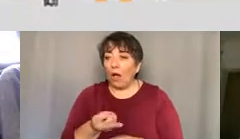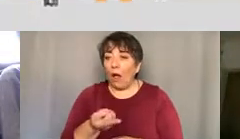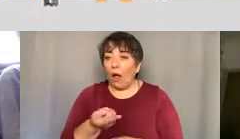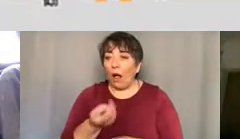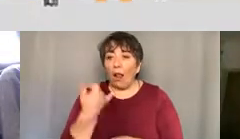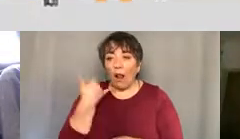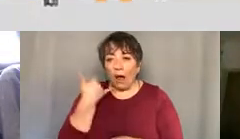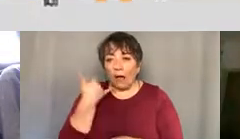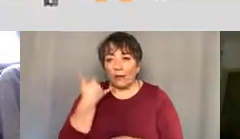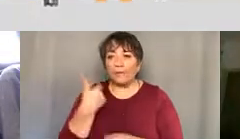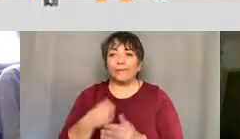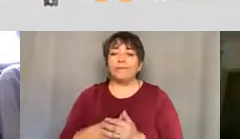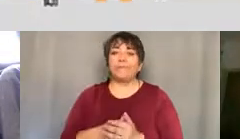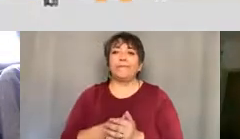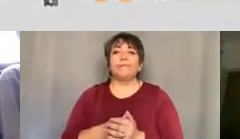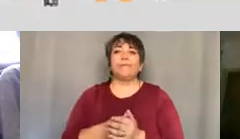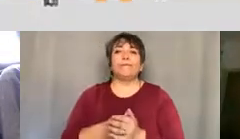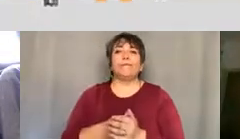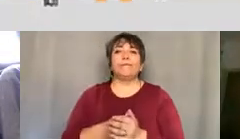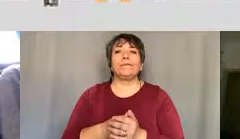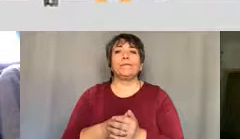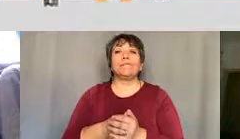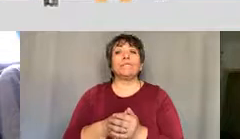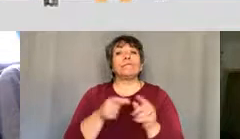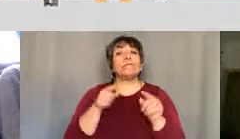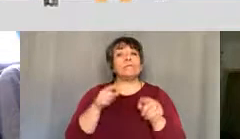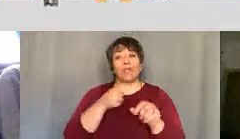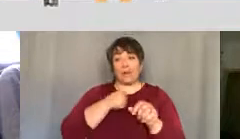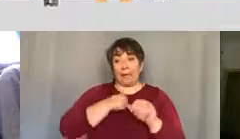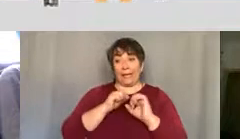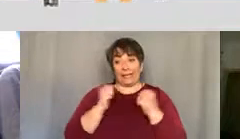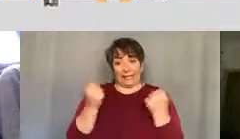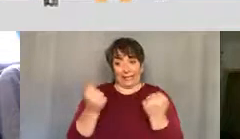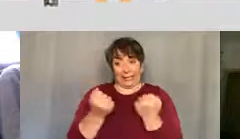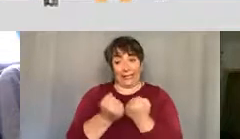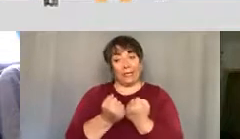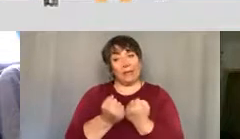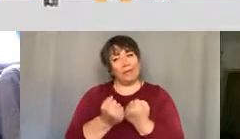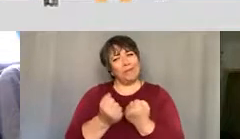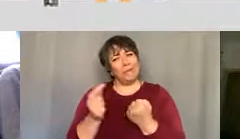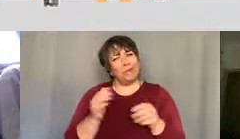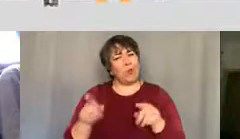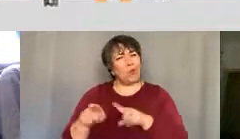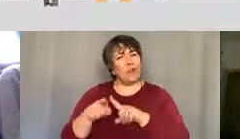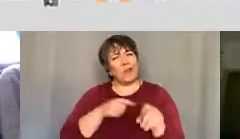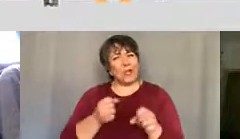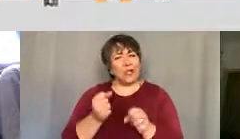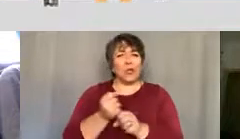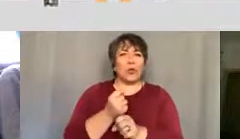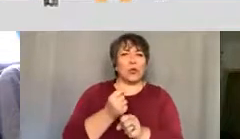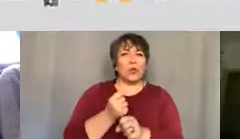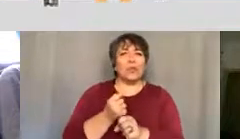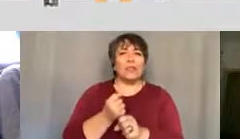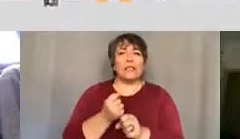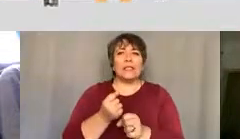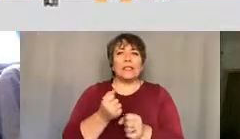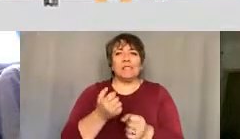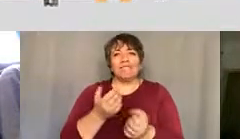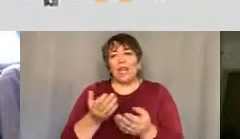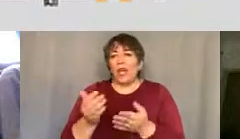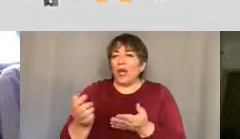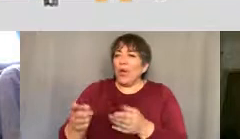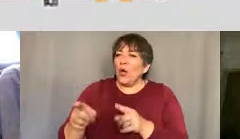Yeah, so within our team, we do lots of work to try and deliver those outcomes that we're looking to, so around safety, quality